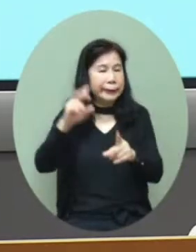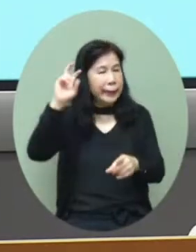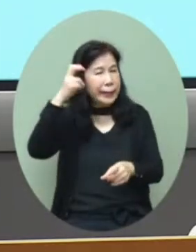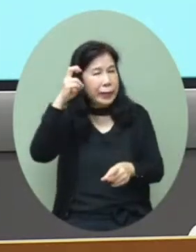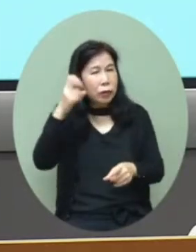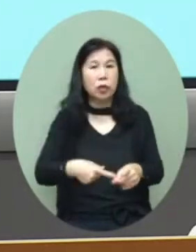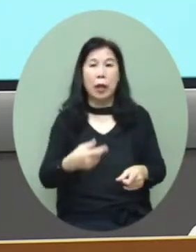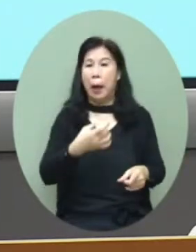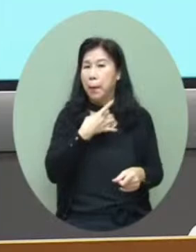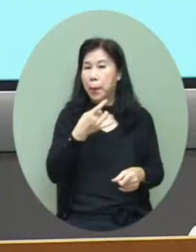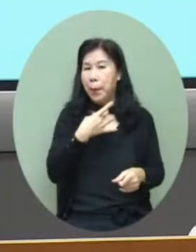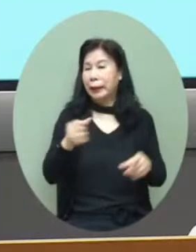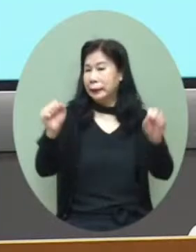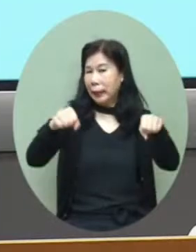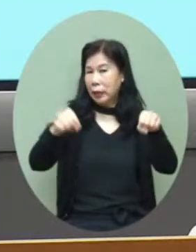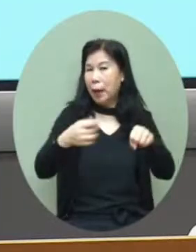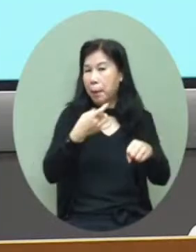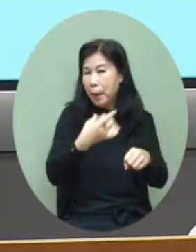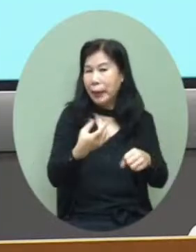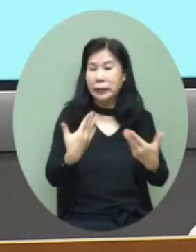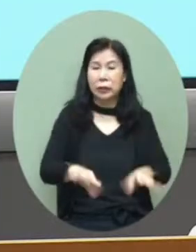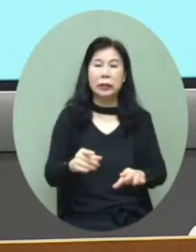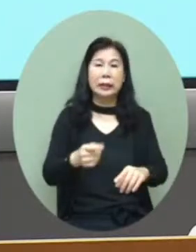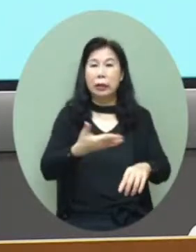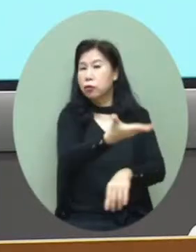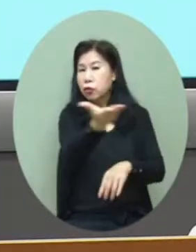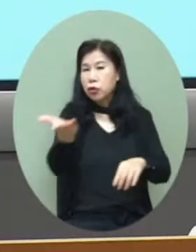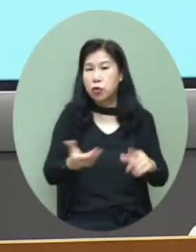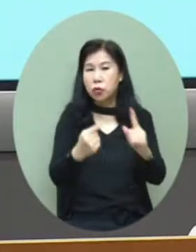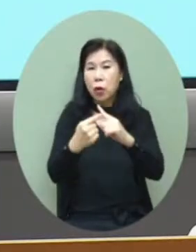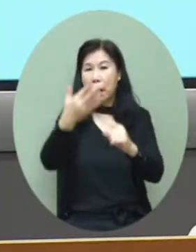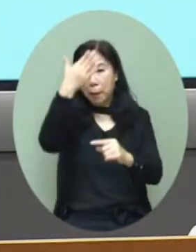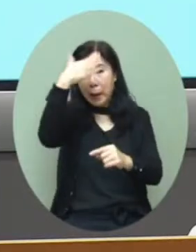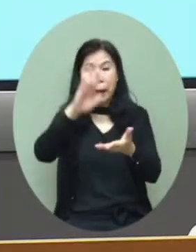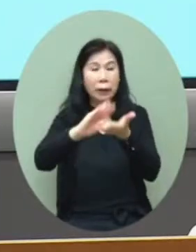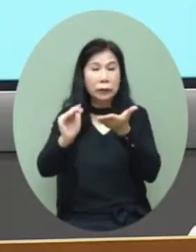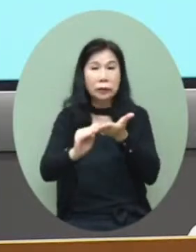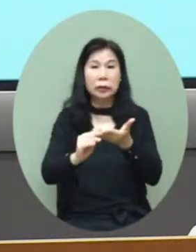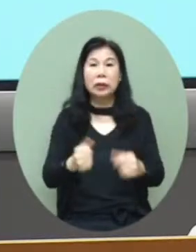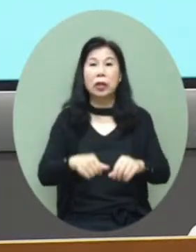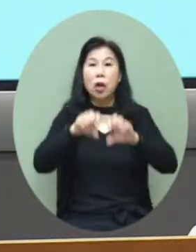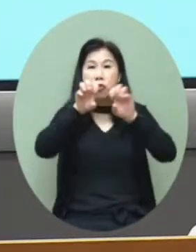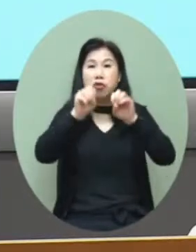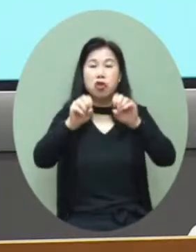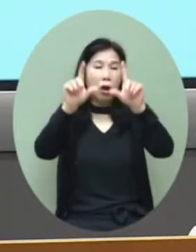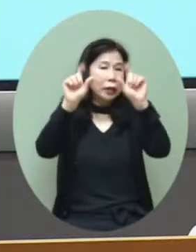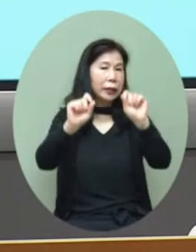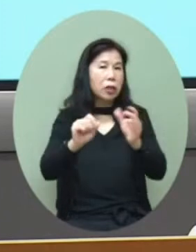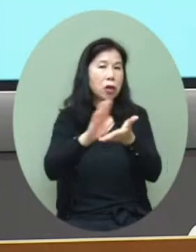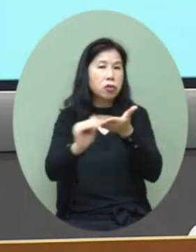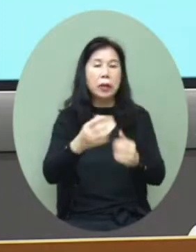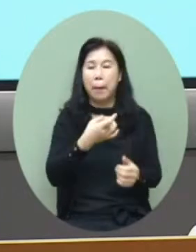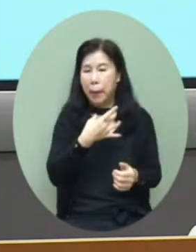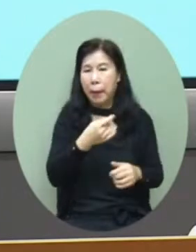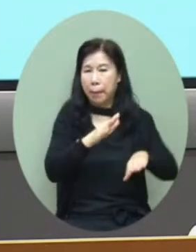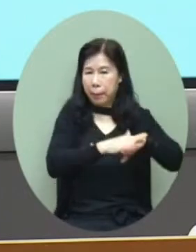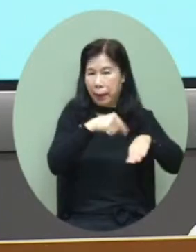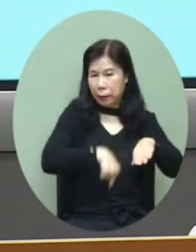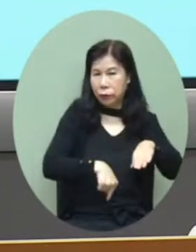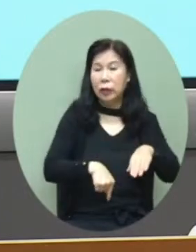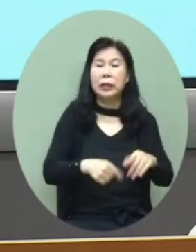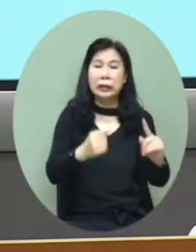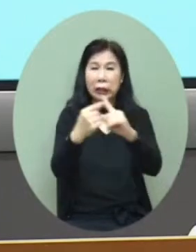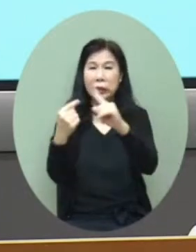We have put forward various proposals before we reach